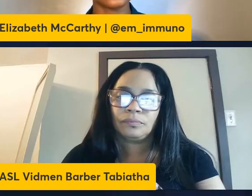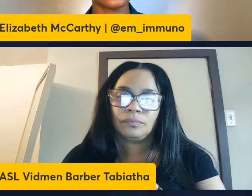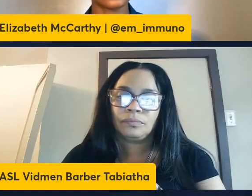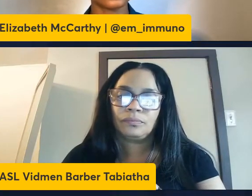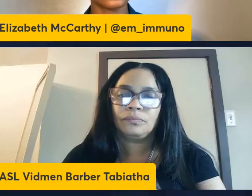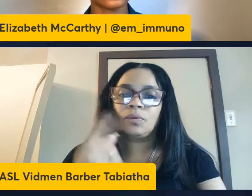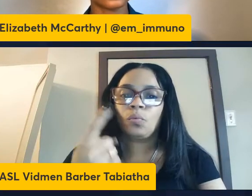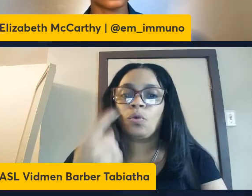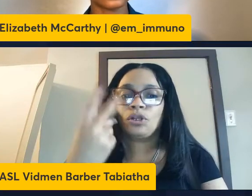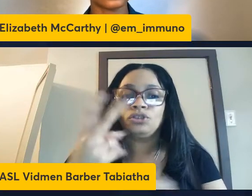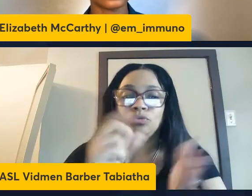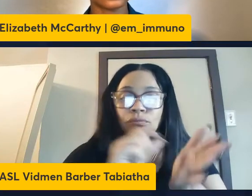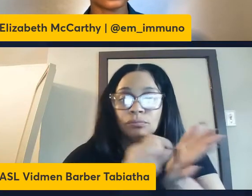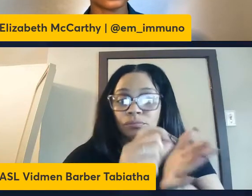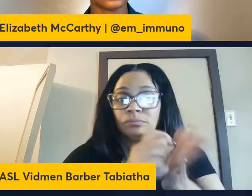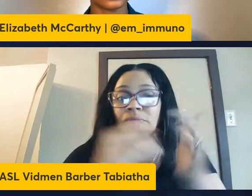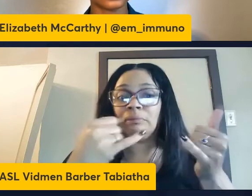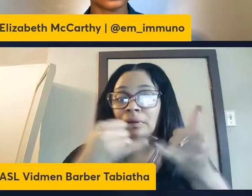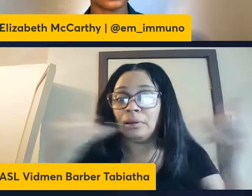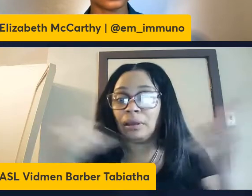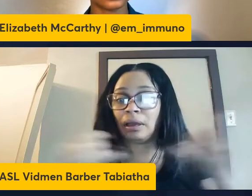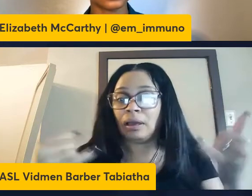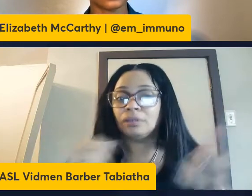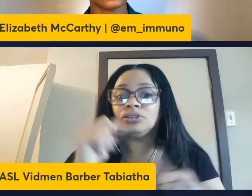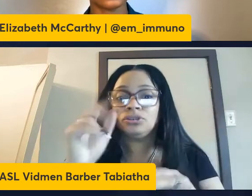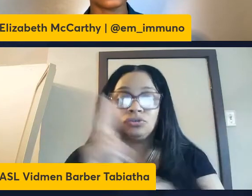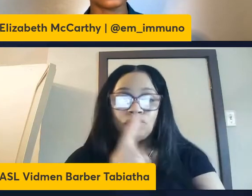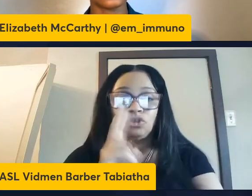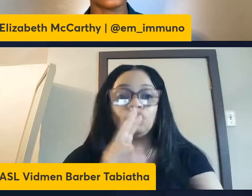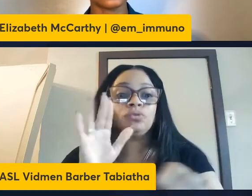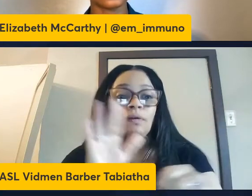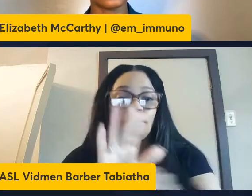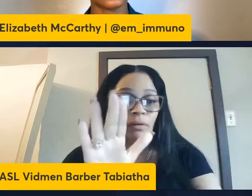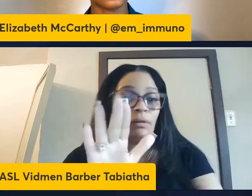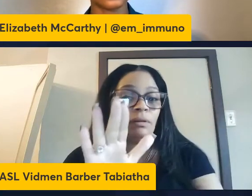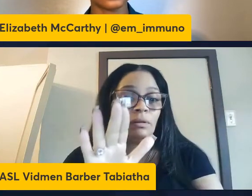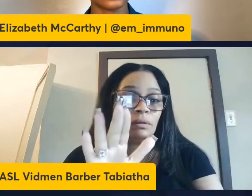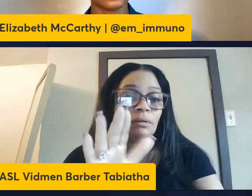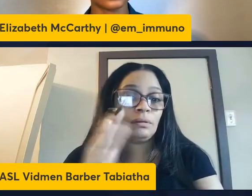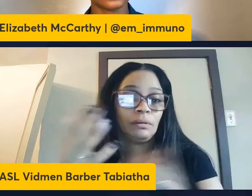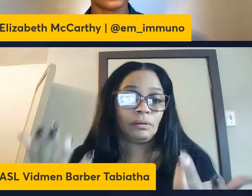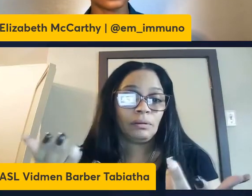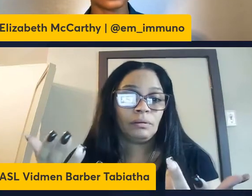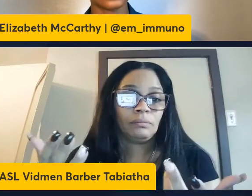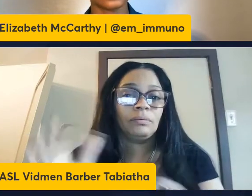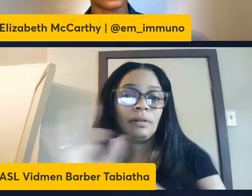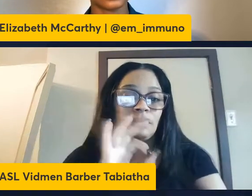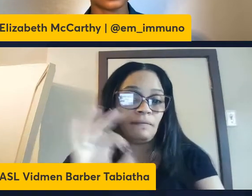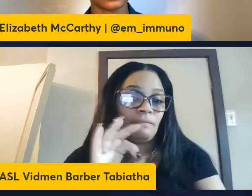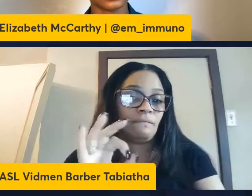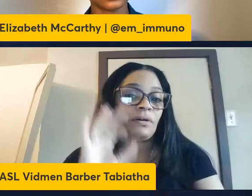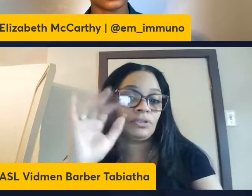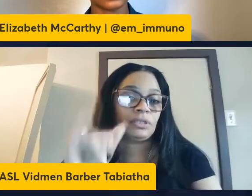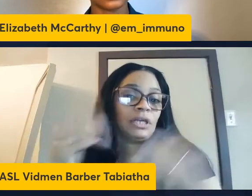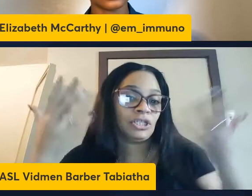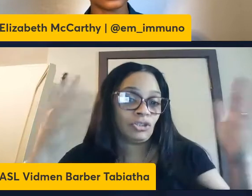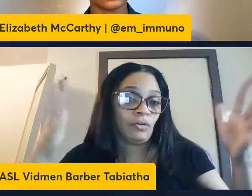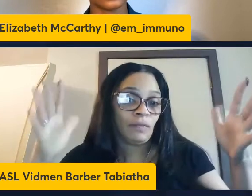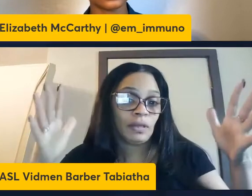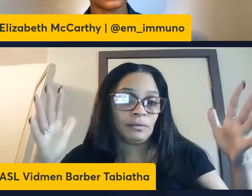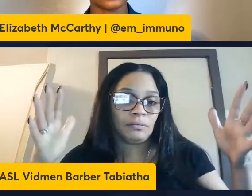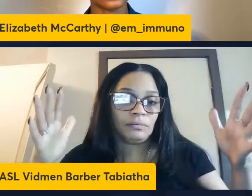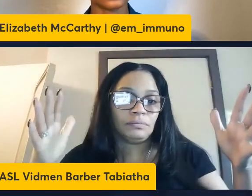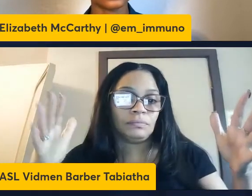2 lines of code, you can actually use a full set of functions that are already ready